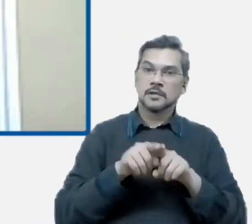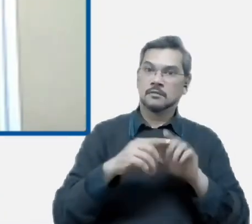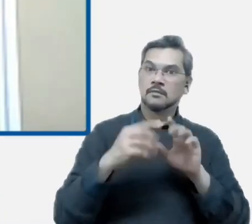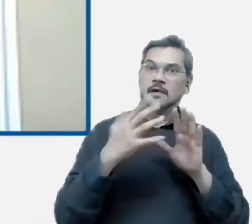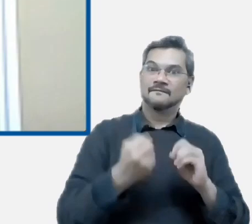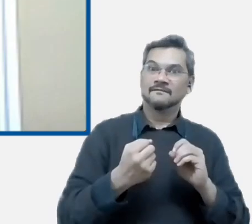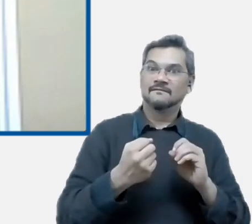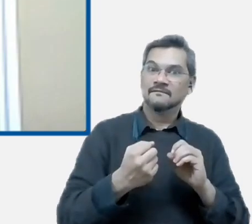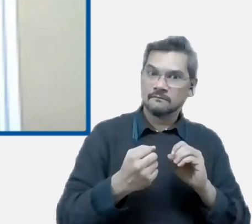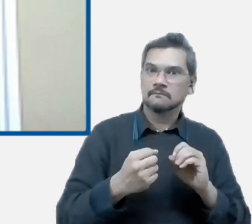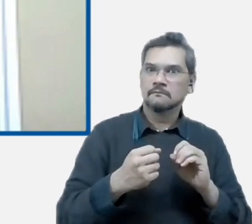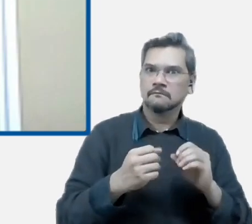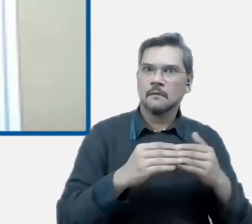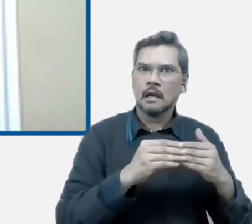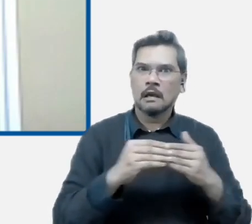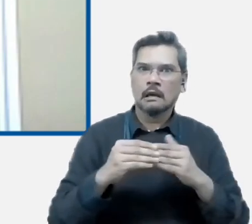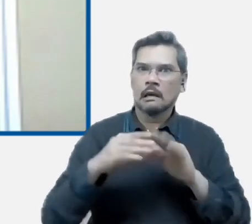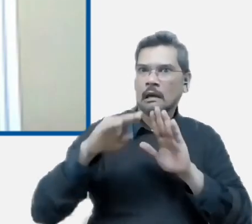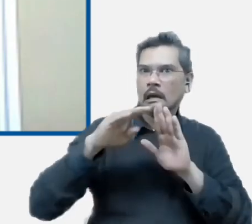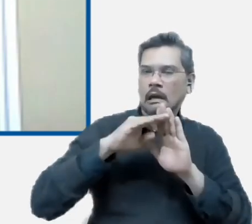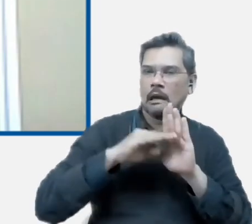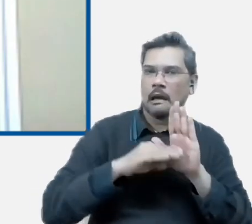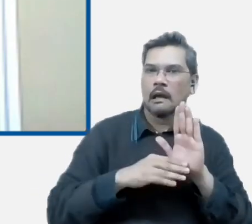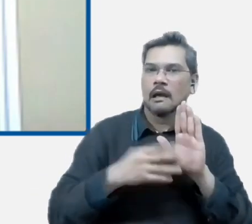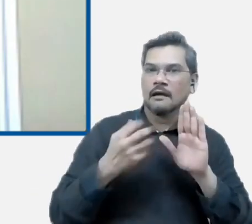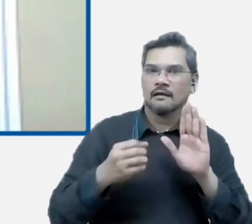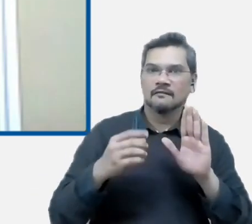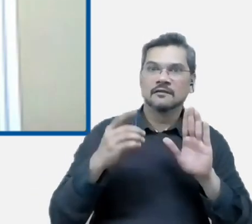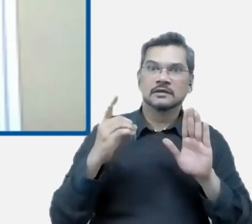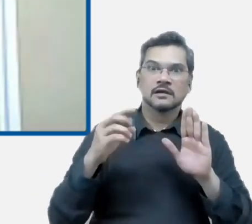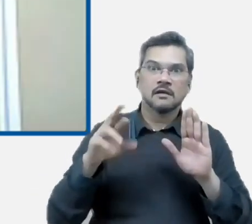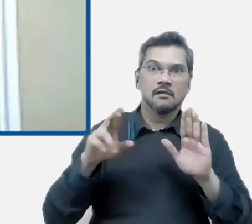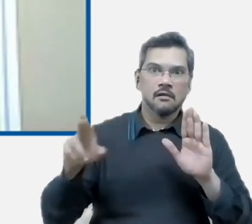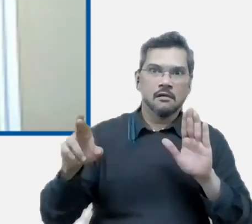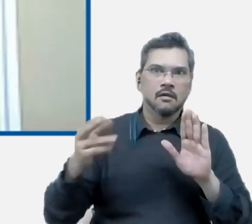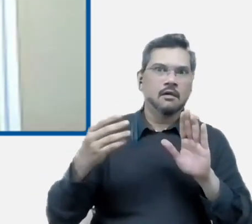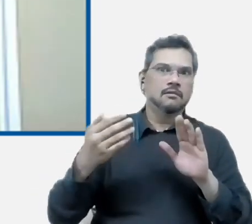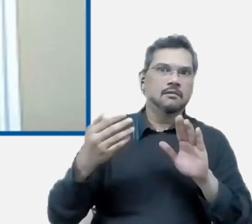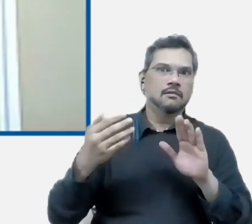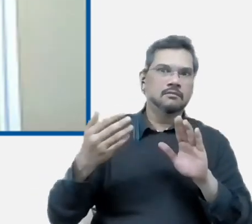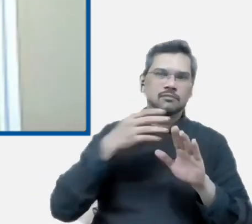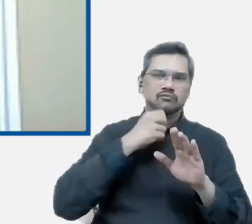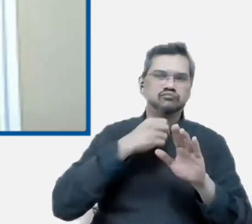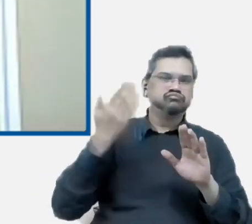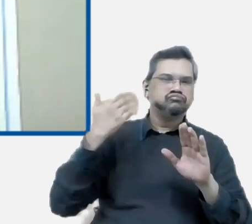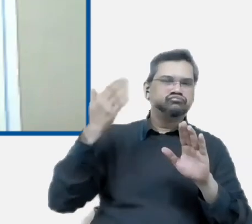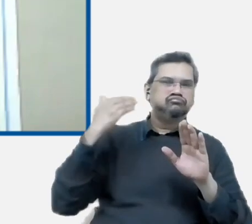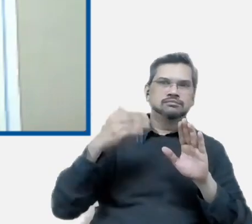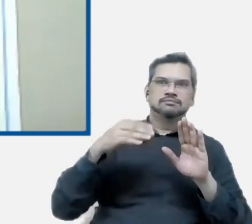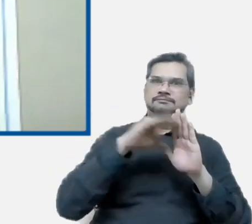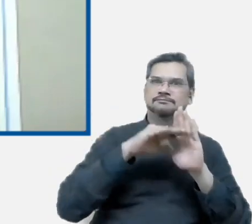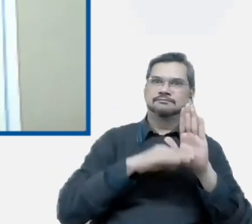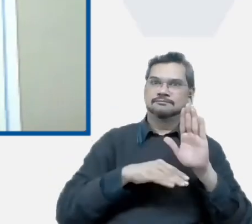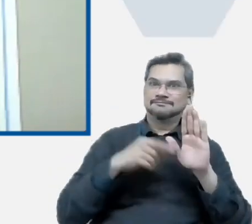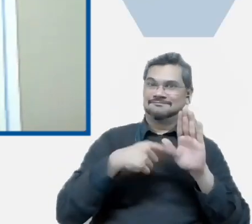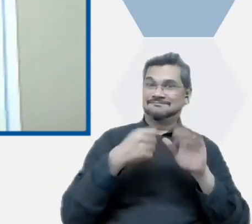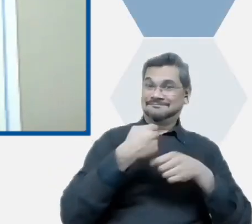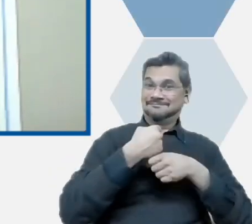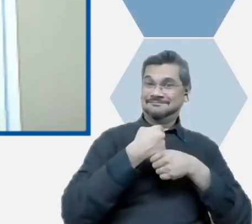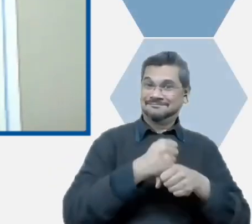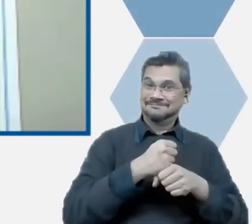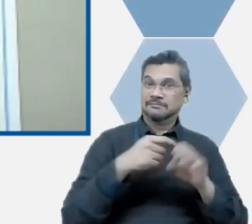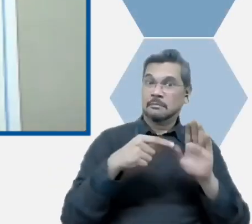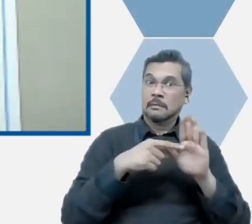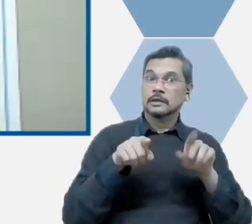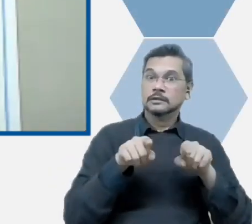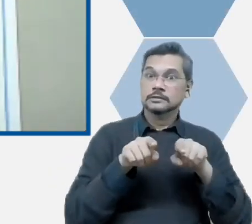Management Center. And really it weighs in those different aspects of disaster risk as evident in the definition of